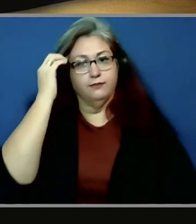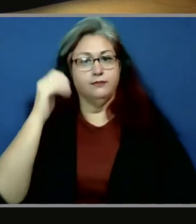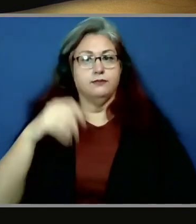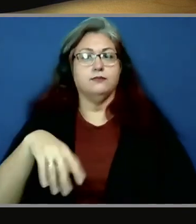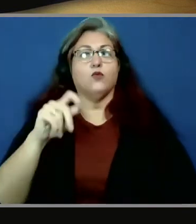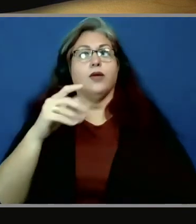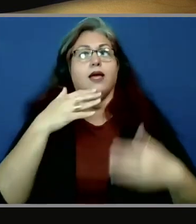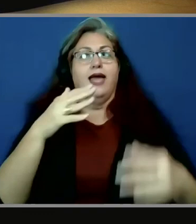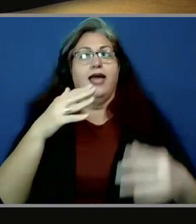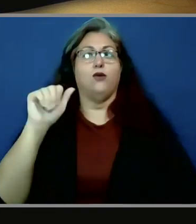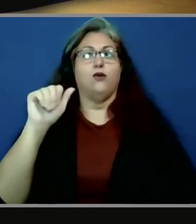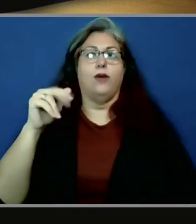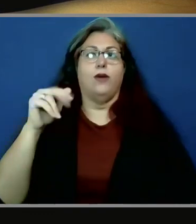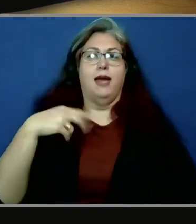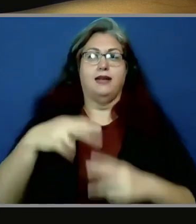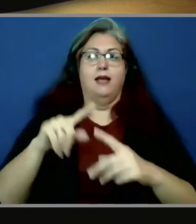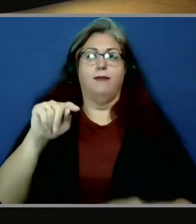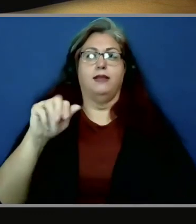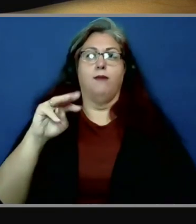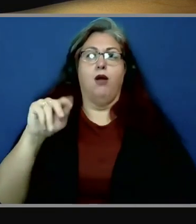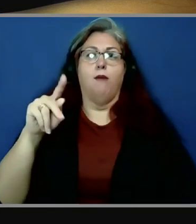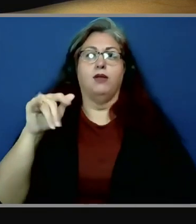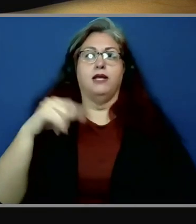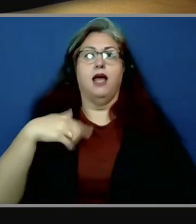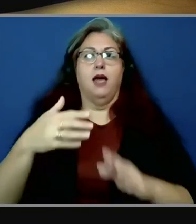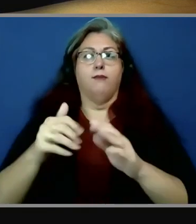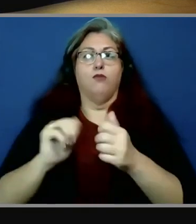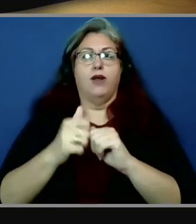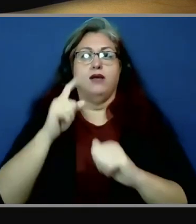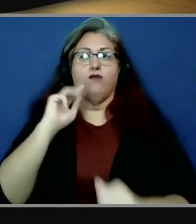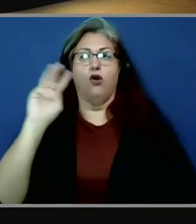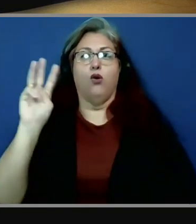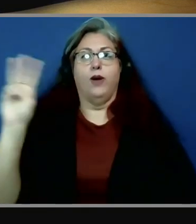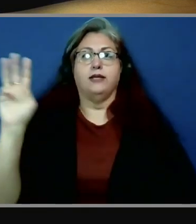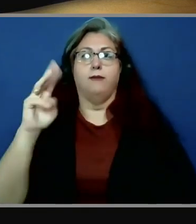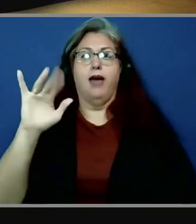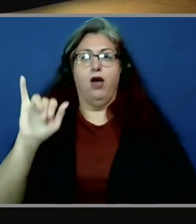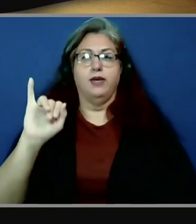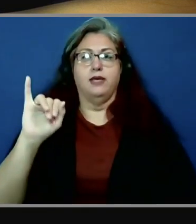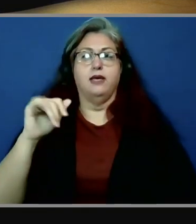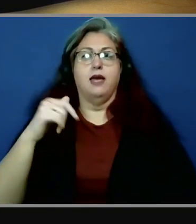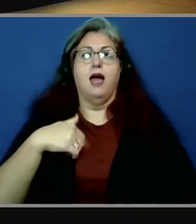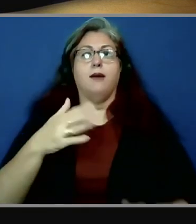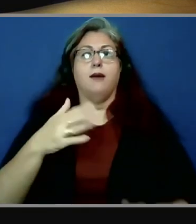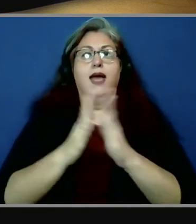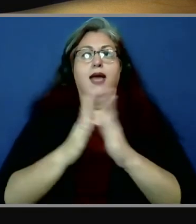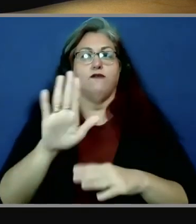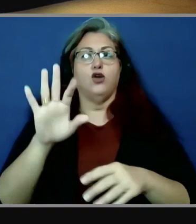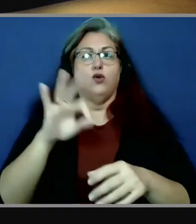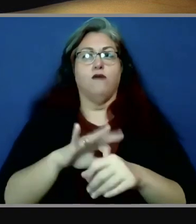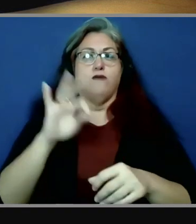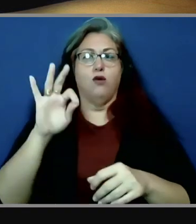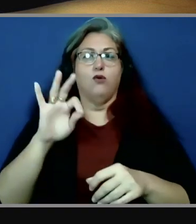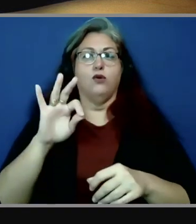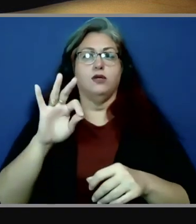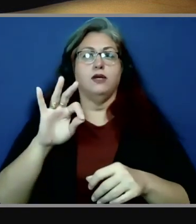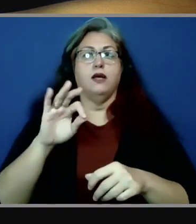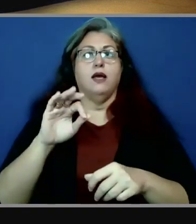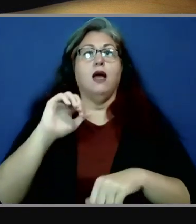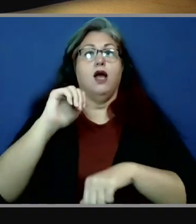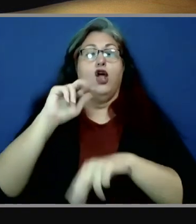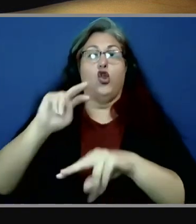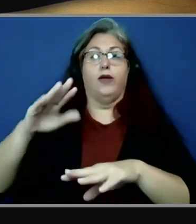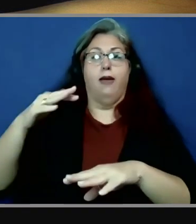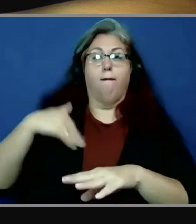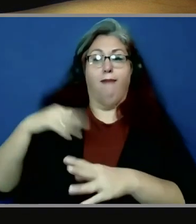Thank you, Alohilani. My name is Tamara Paulton. I'm running for West Maui County Council, and I'm asking for your vote based on my track record